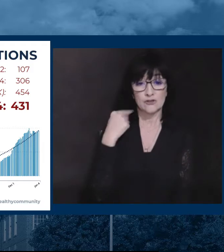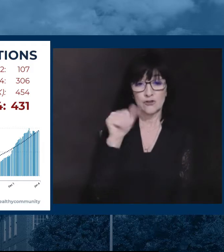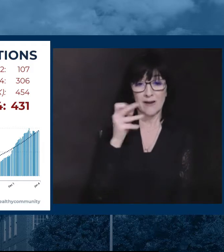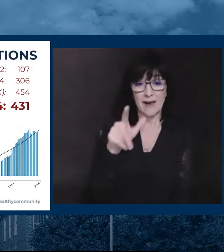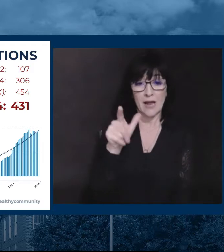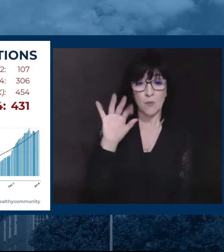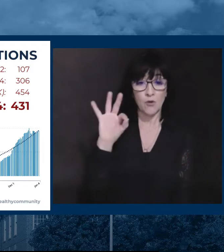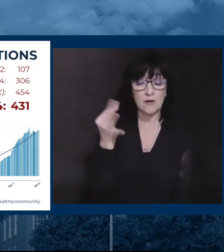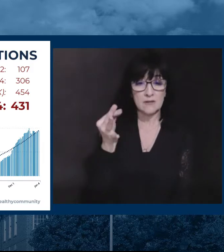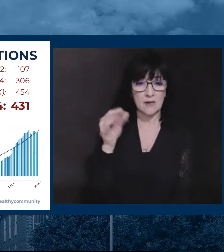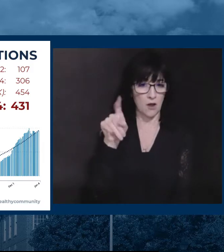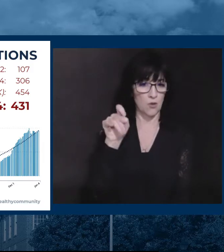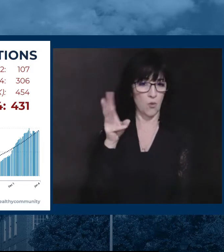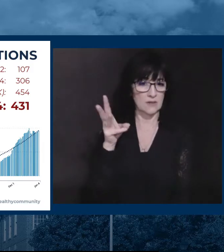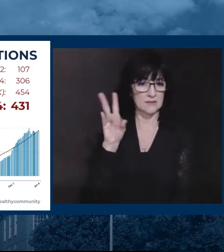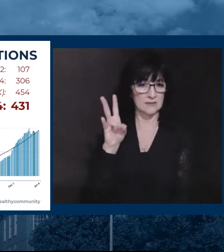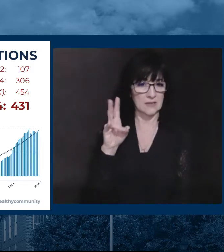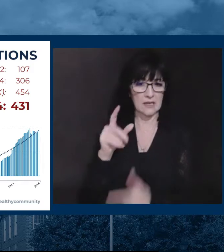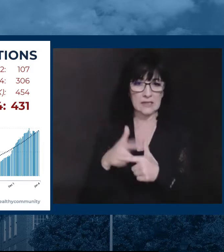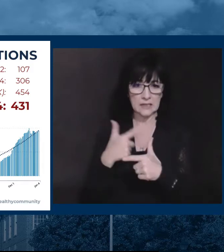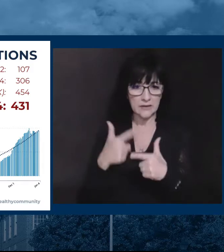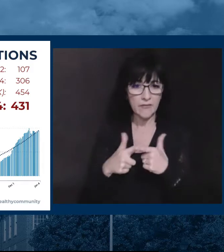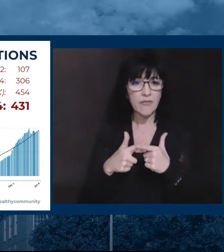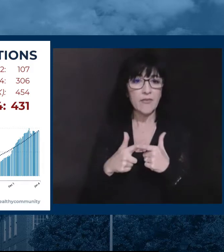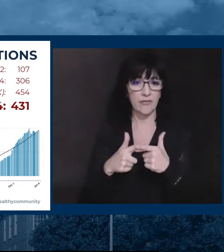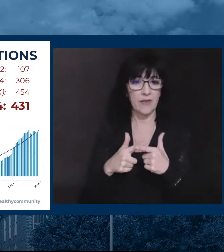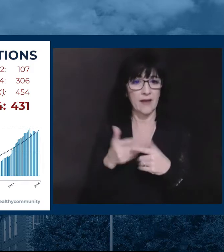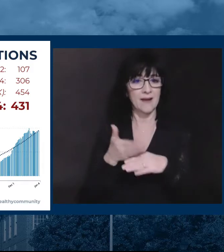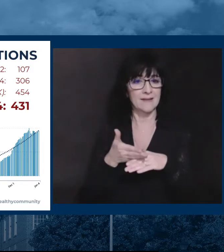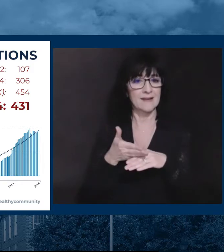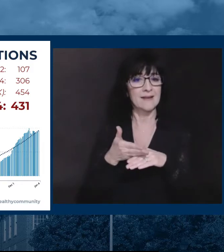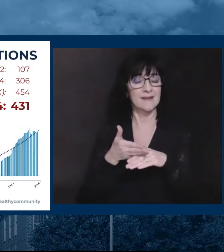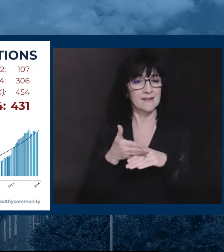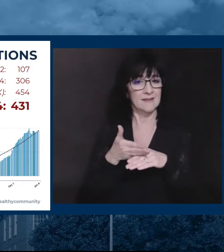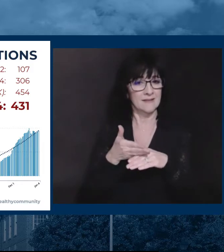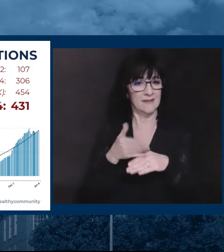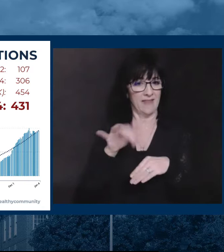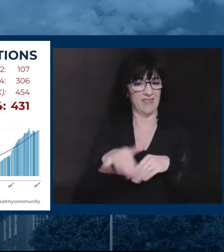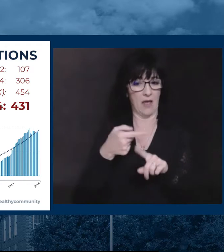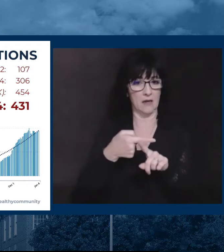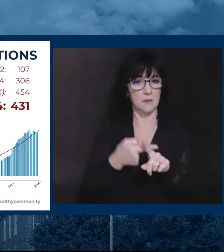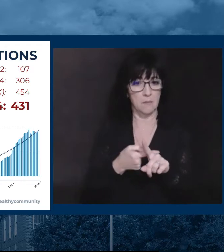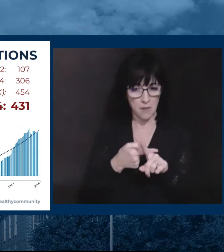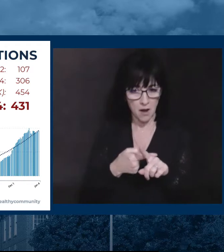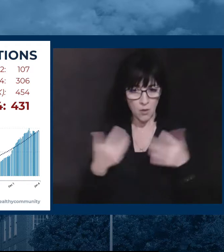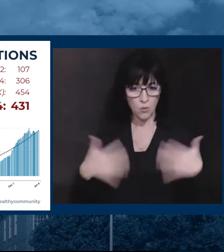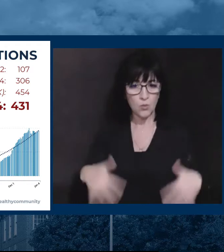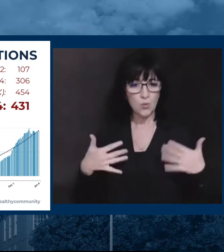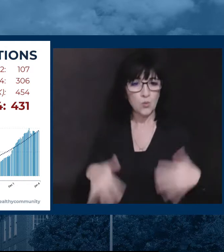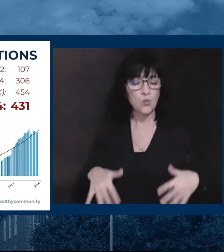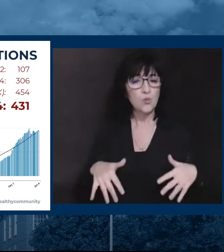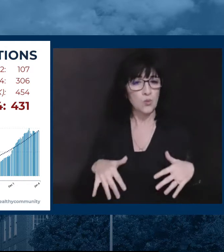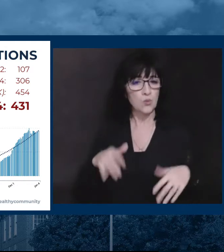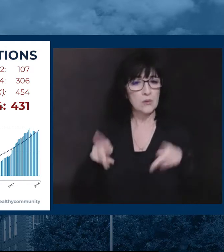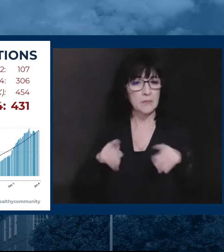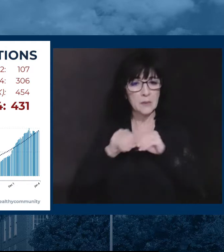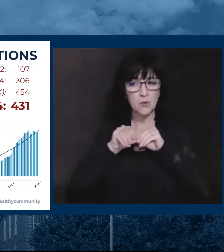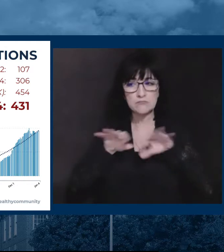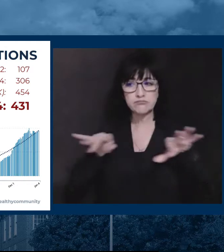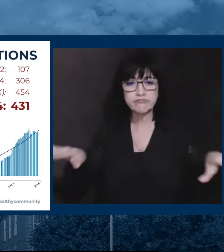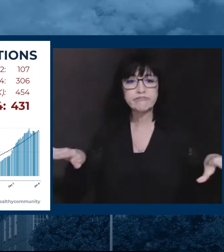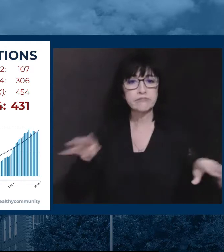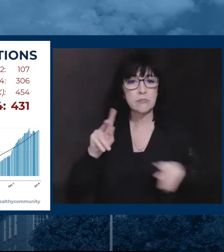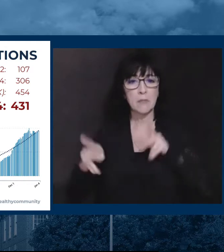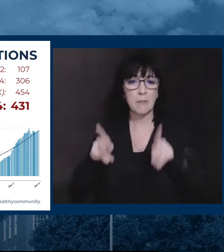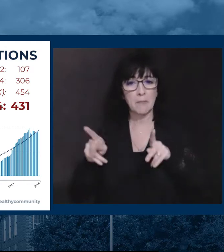337 on April the 17th, a very steep 1 month rise in those hospitalizations. And then we hit a